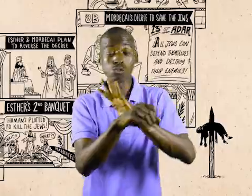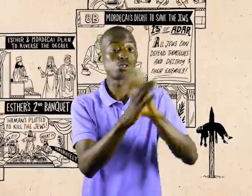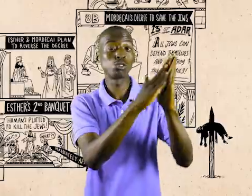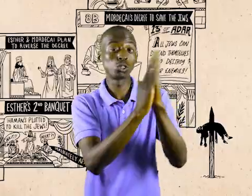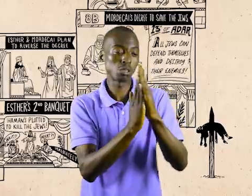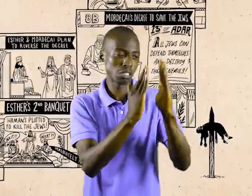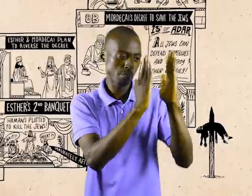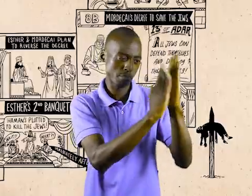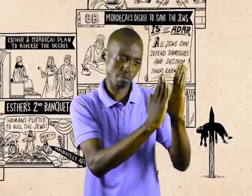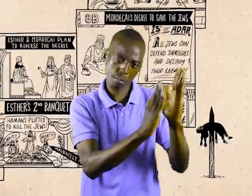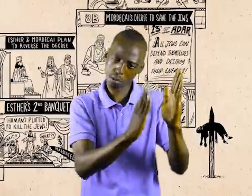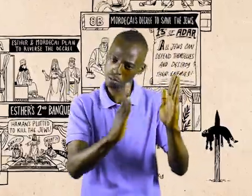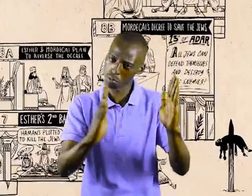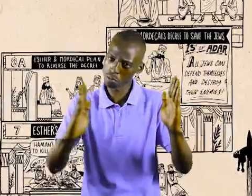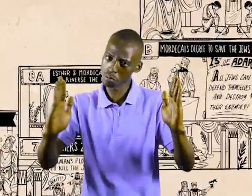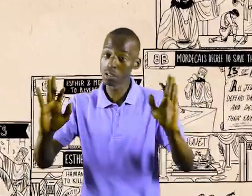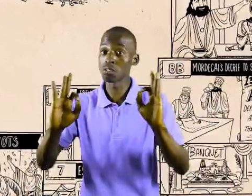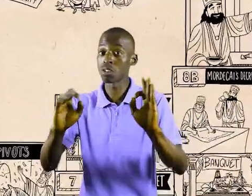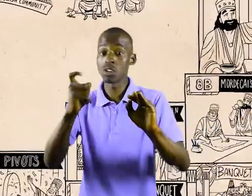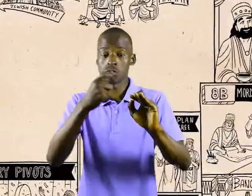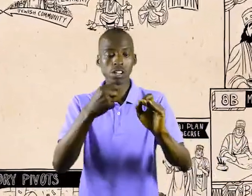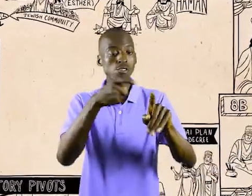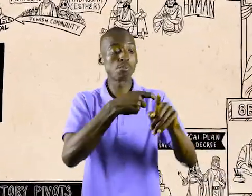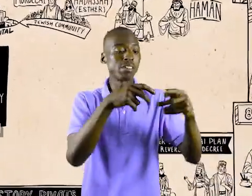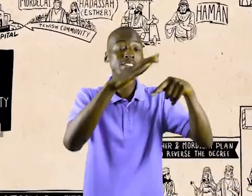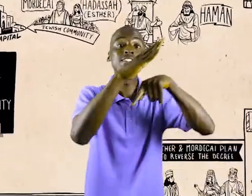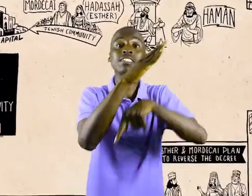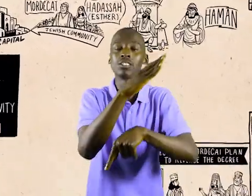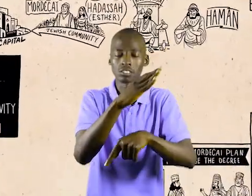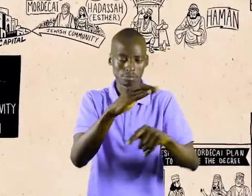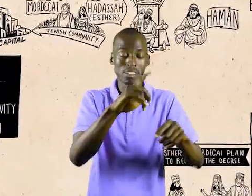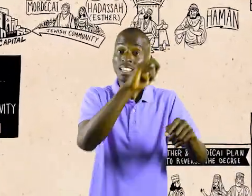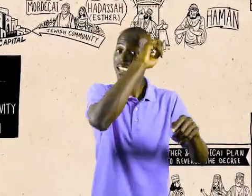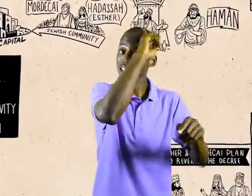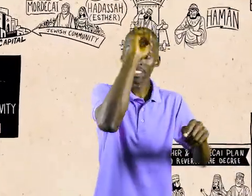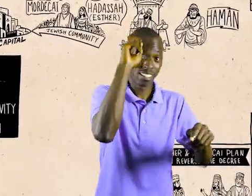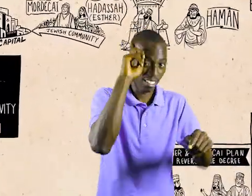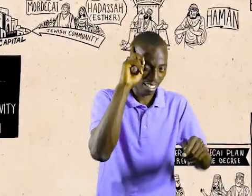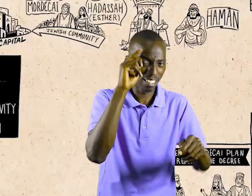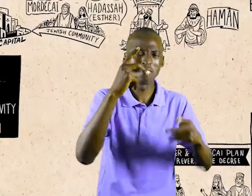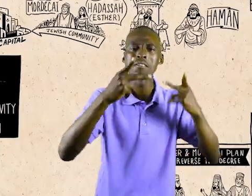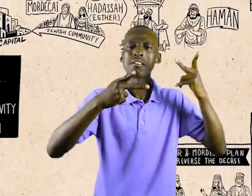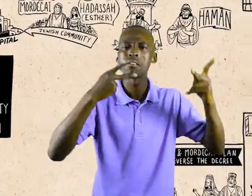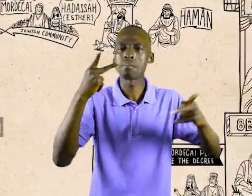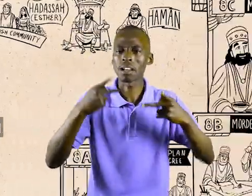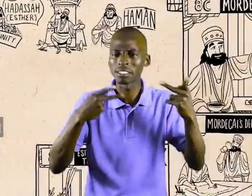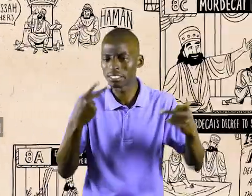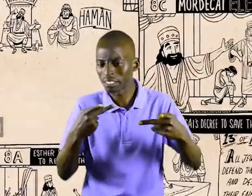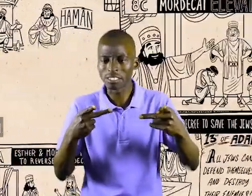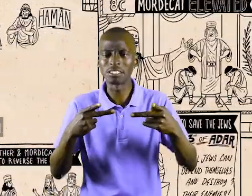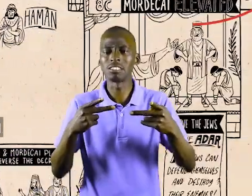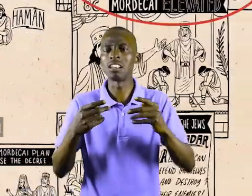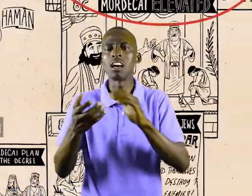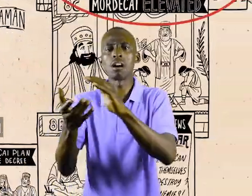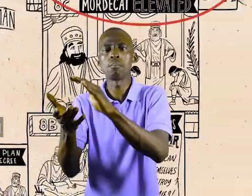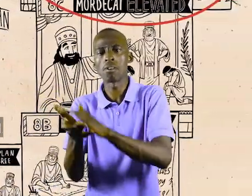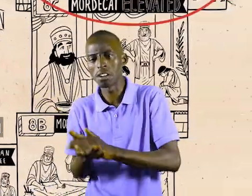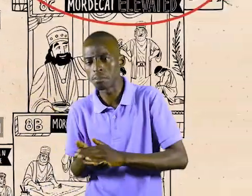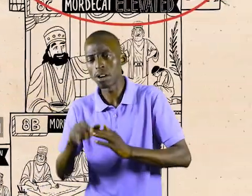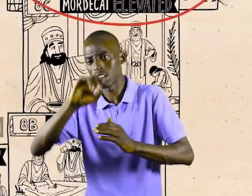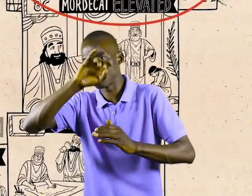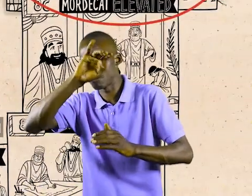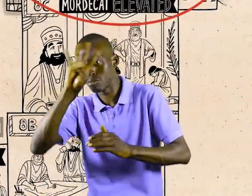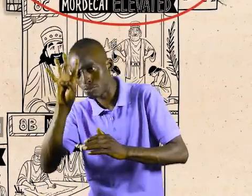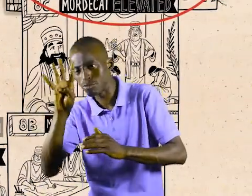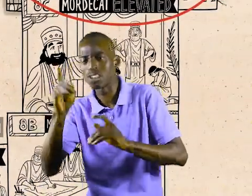as an ironic reversal, right down to the details. So the king's splendor and feasts and decrees are mirrored by Mordecai's splendor